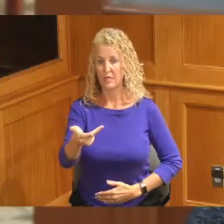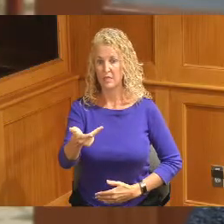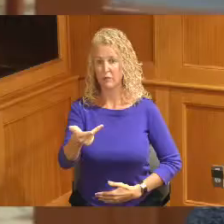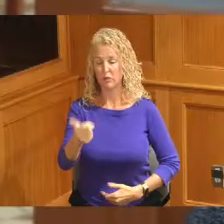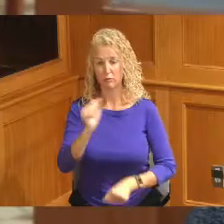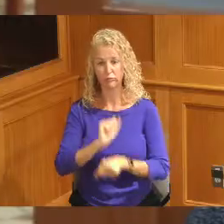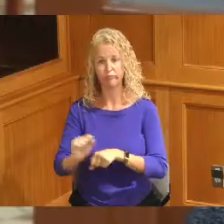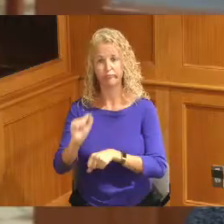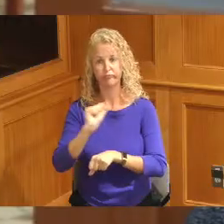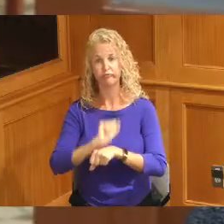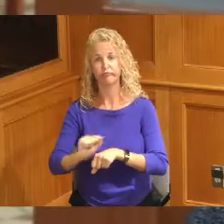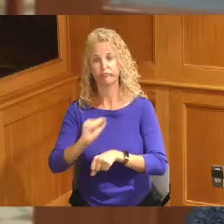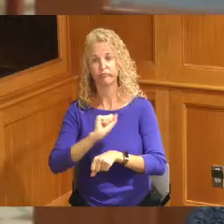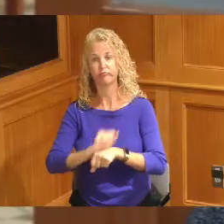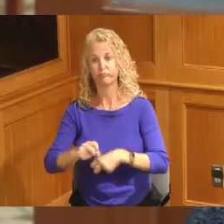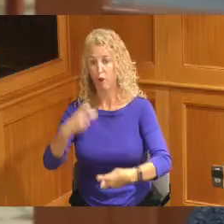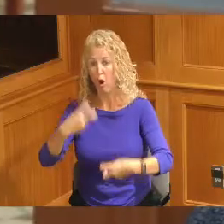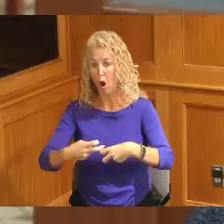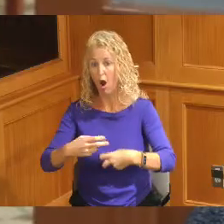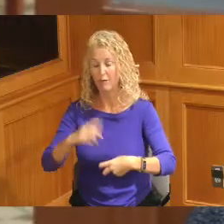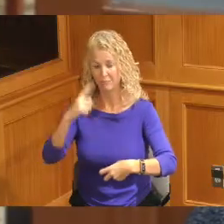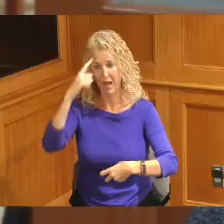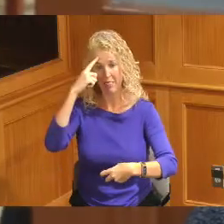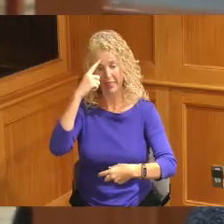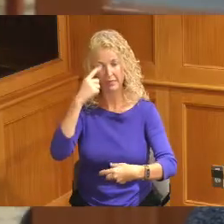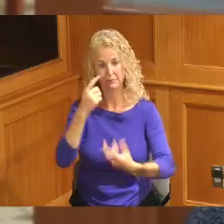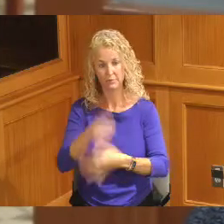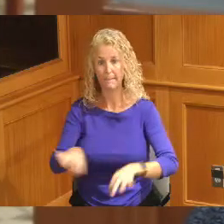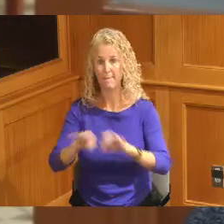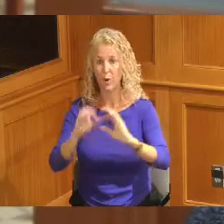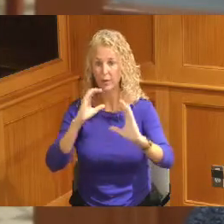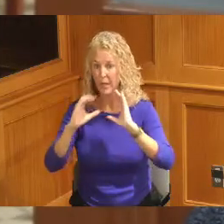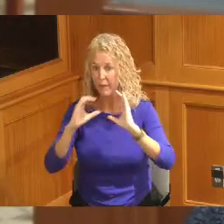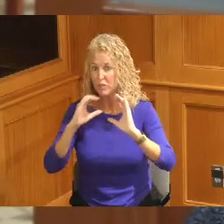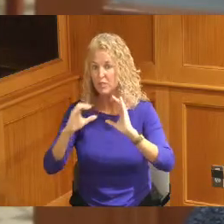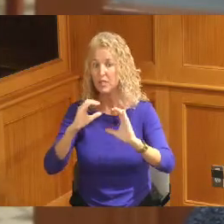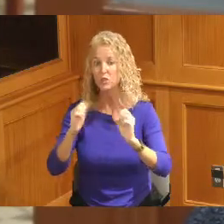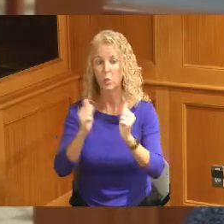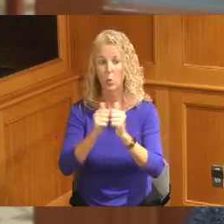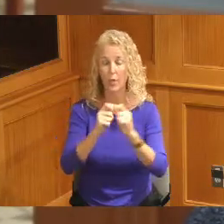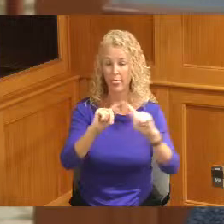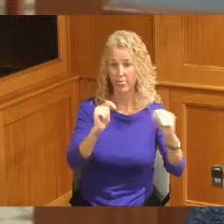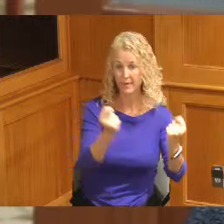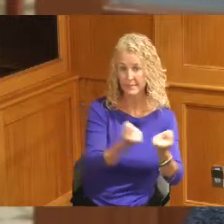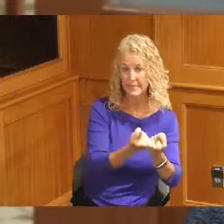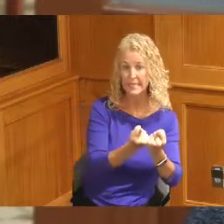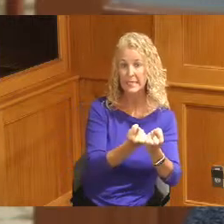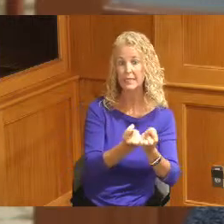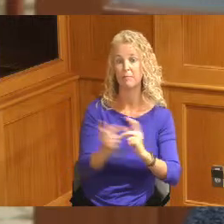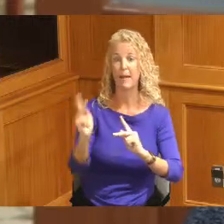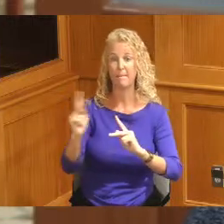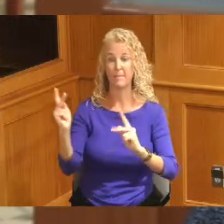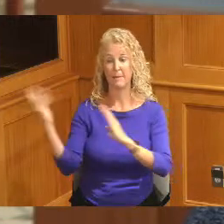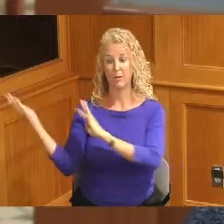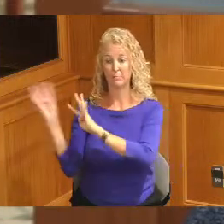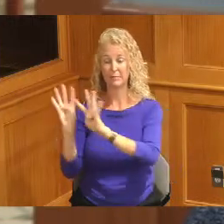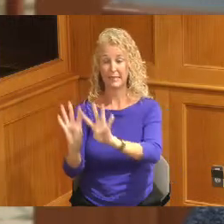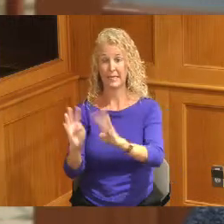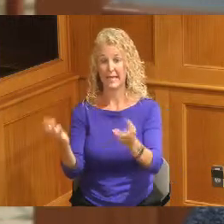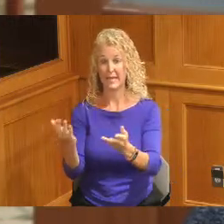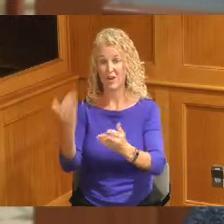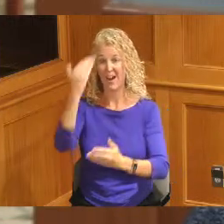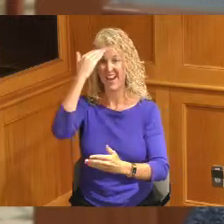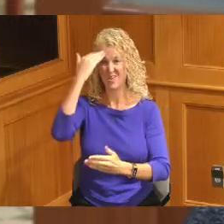good the conversation with the Bengals as far as being able to get people to come here and speak. And I know the